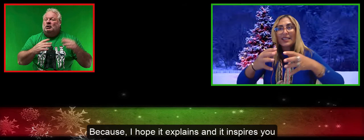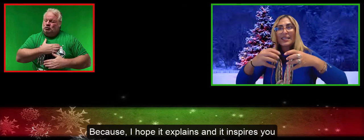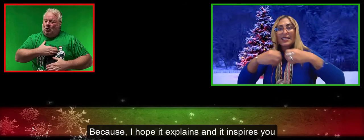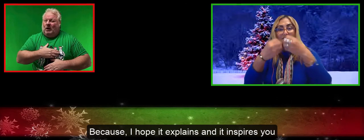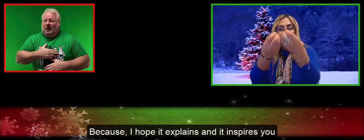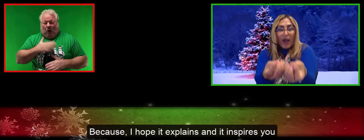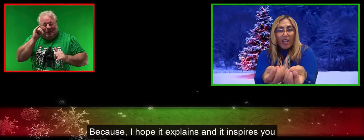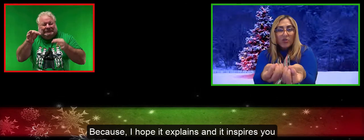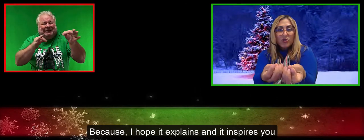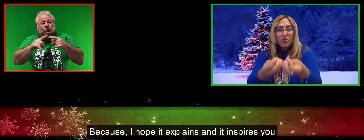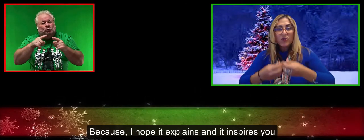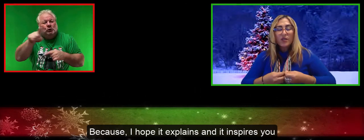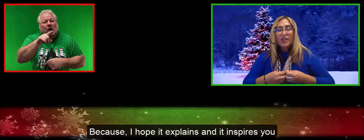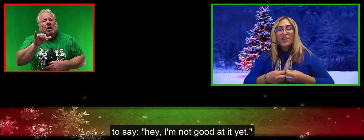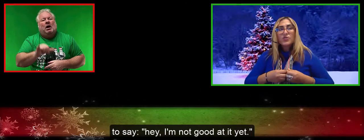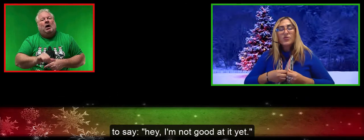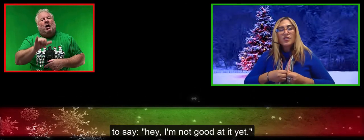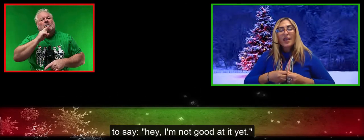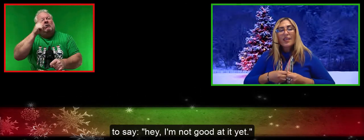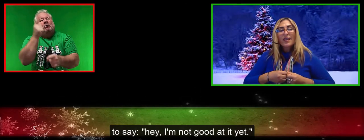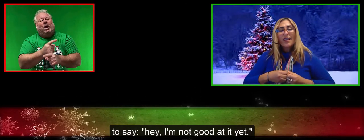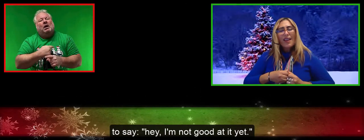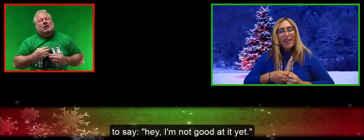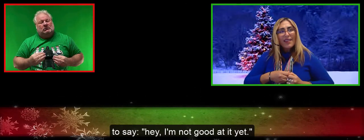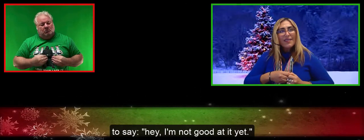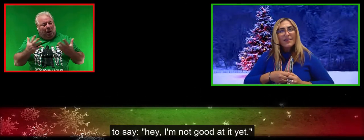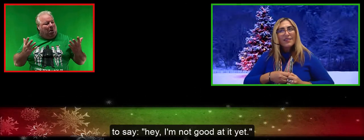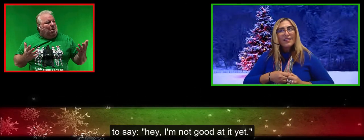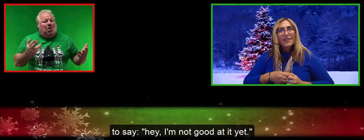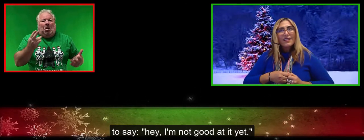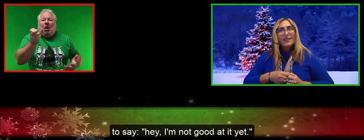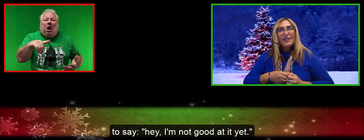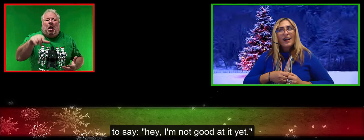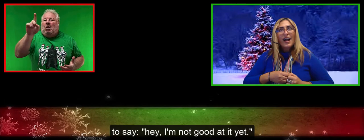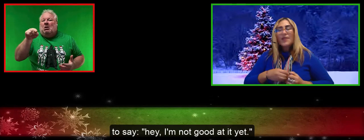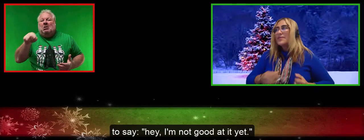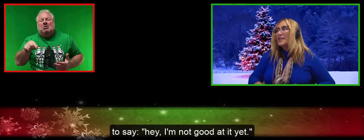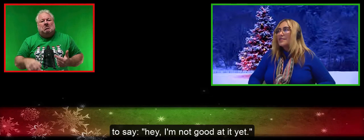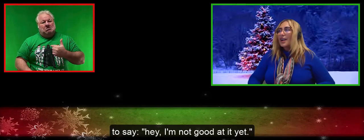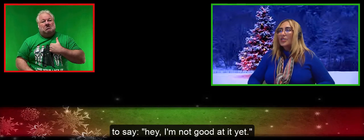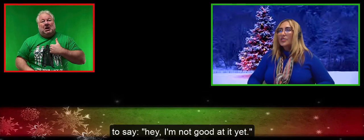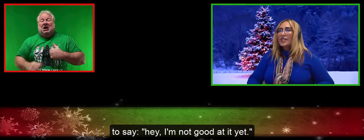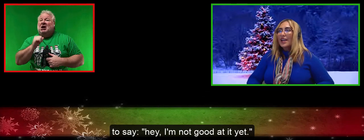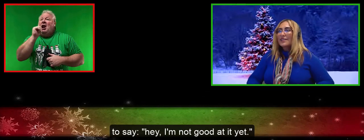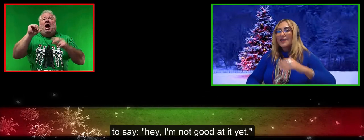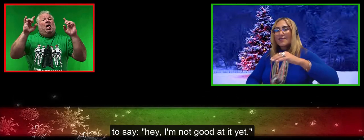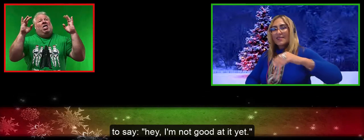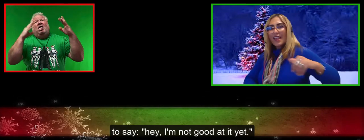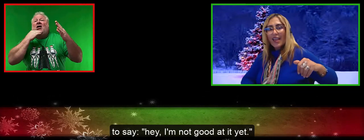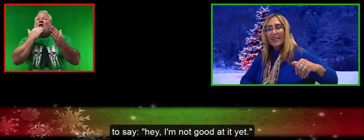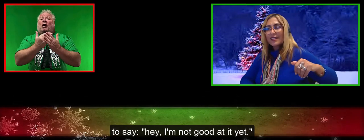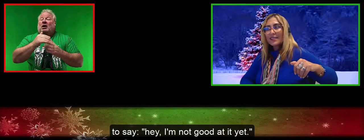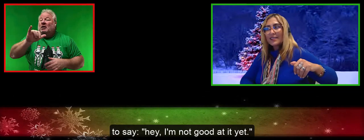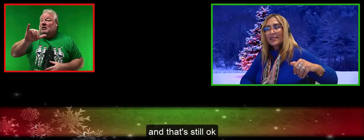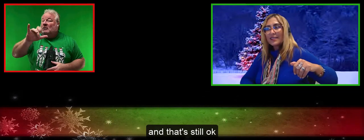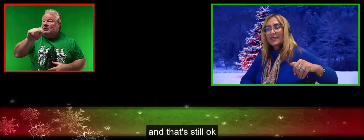explains and it inspires you to say, hey, I'm not good at it